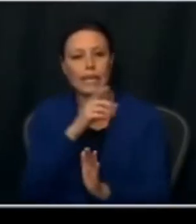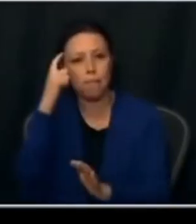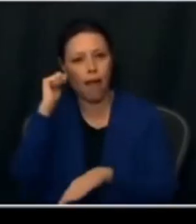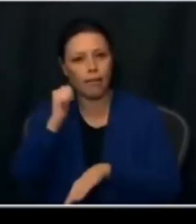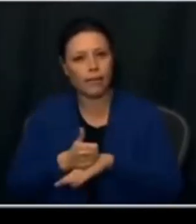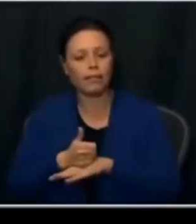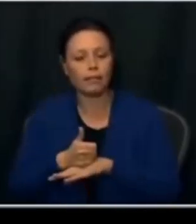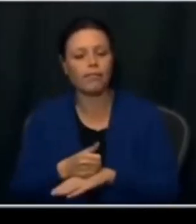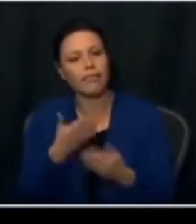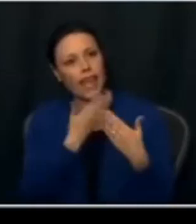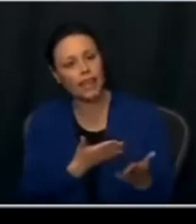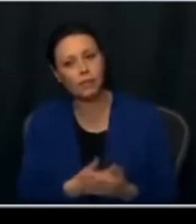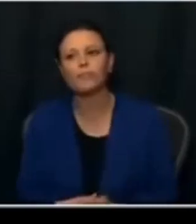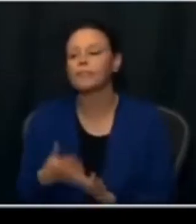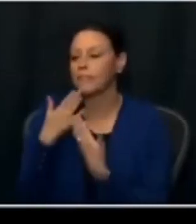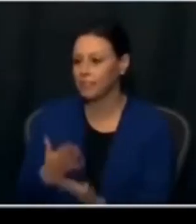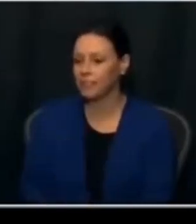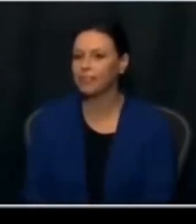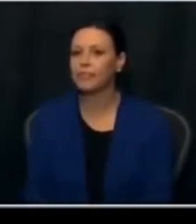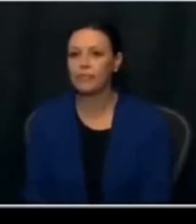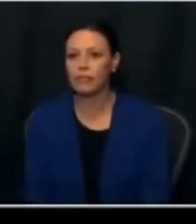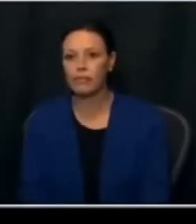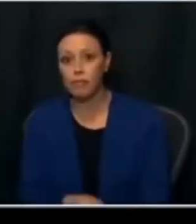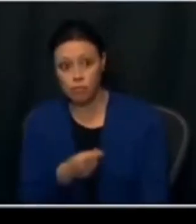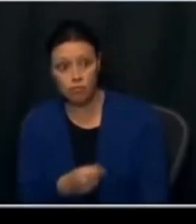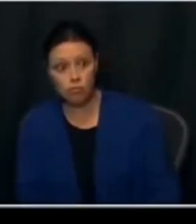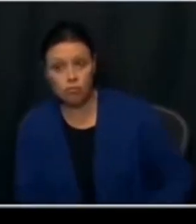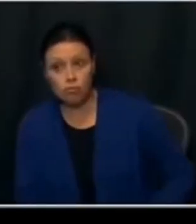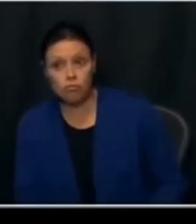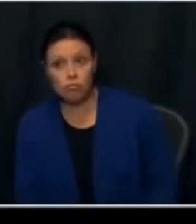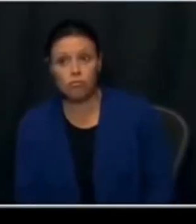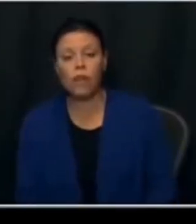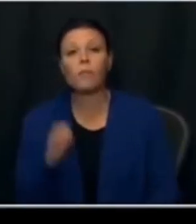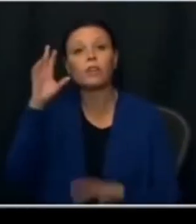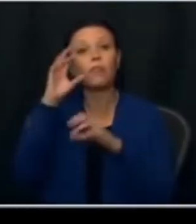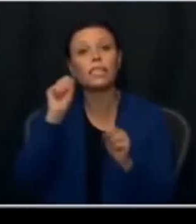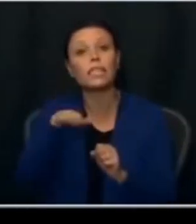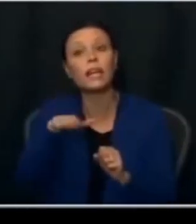Thank you. Thank you, sir. Thank you. Thank you. Thank you.